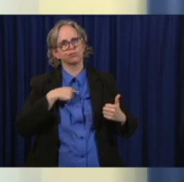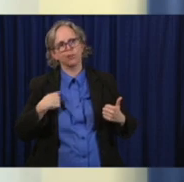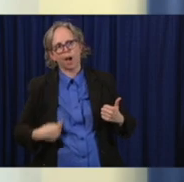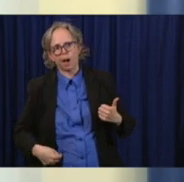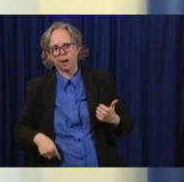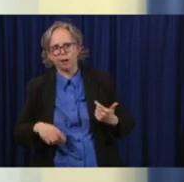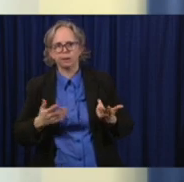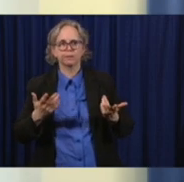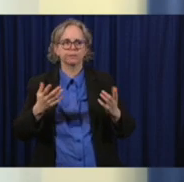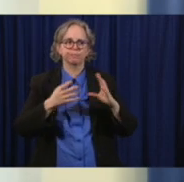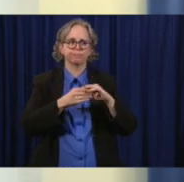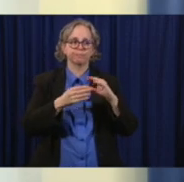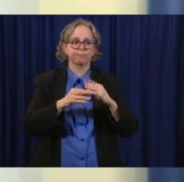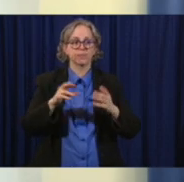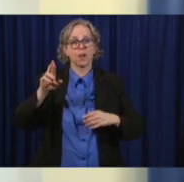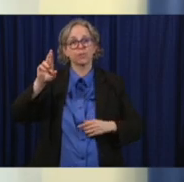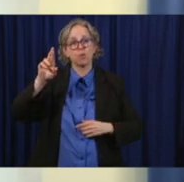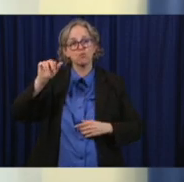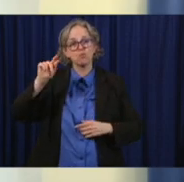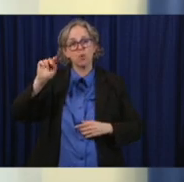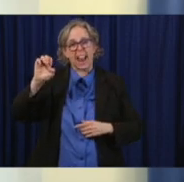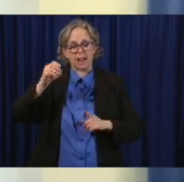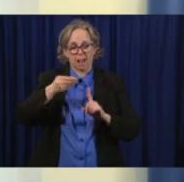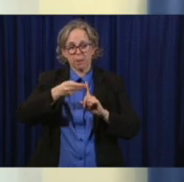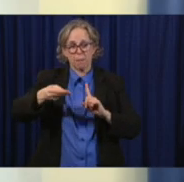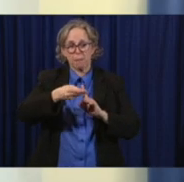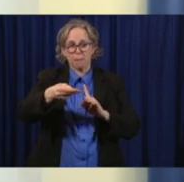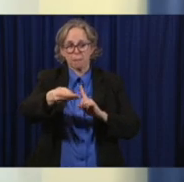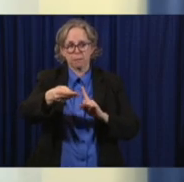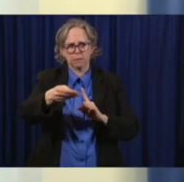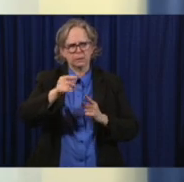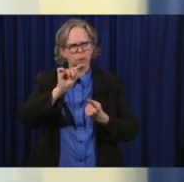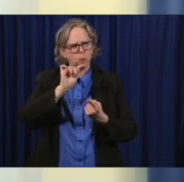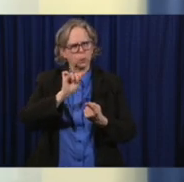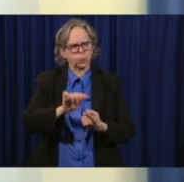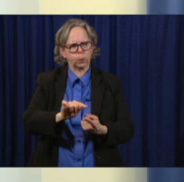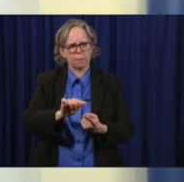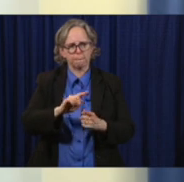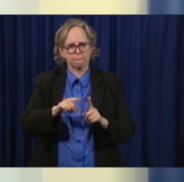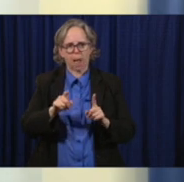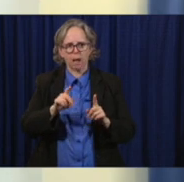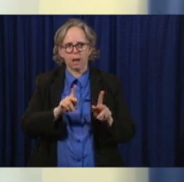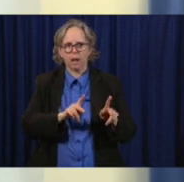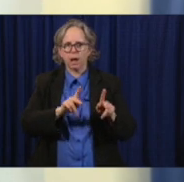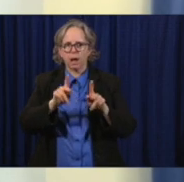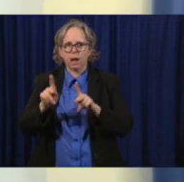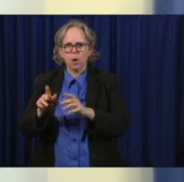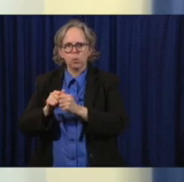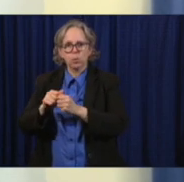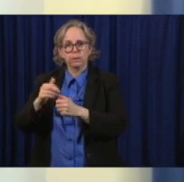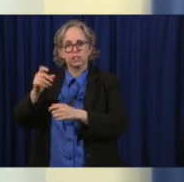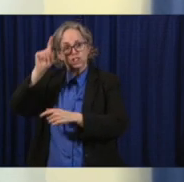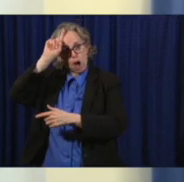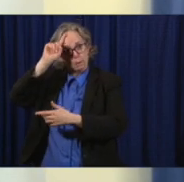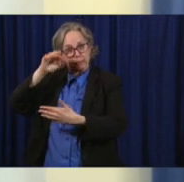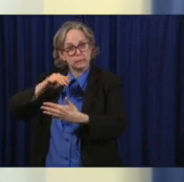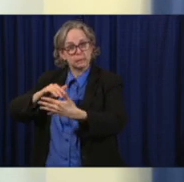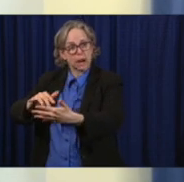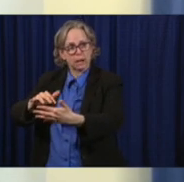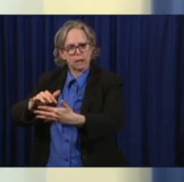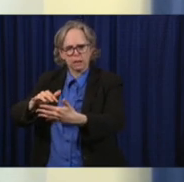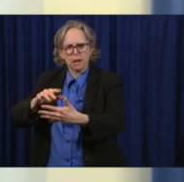was a third as much, but then studies from Germany really did show a risk. We know